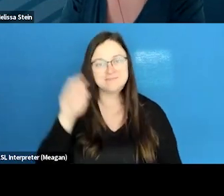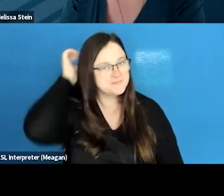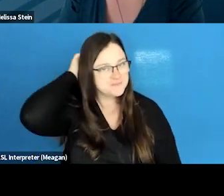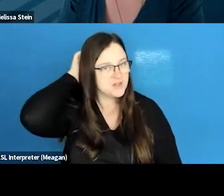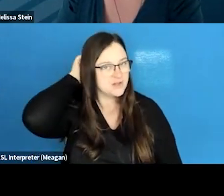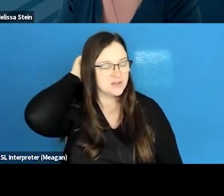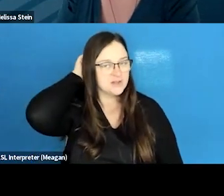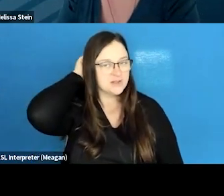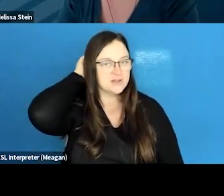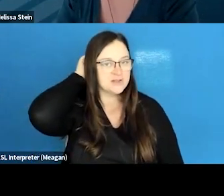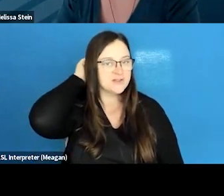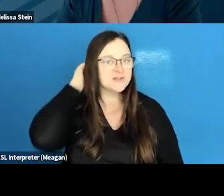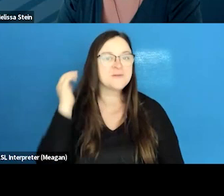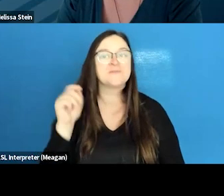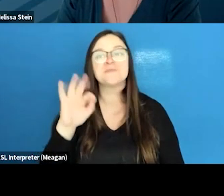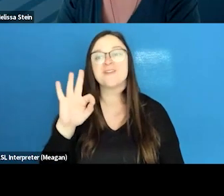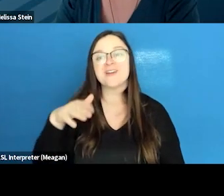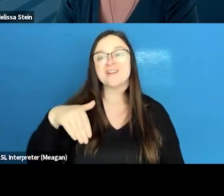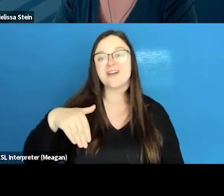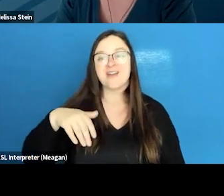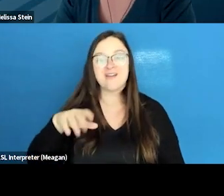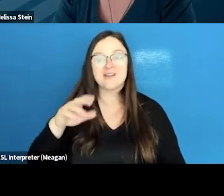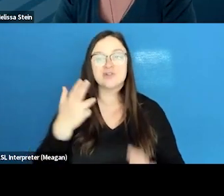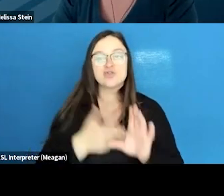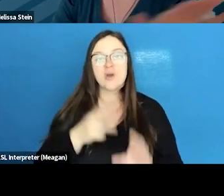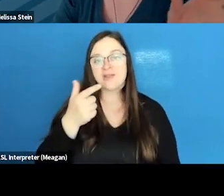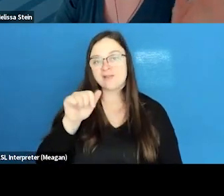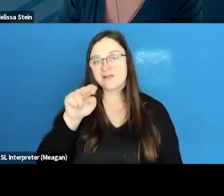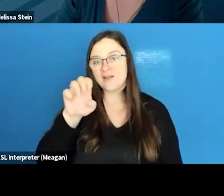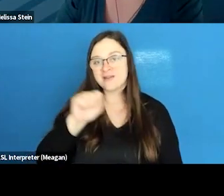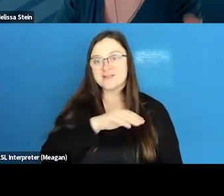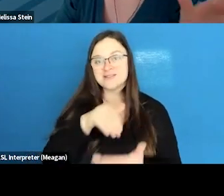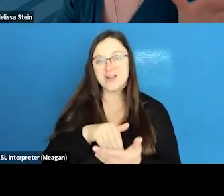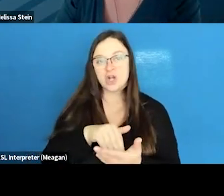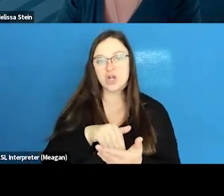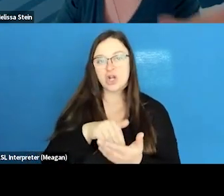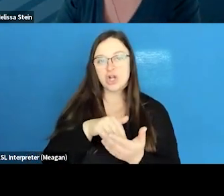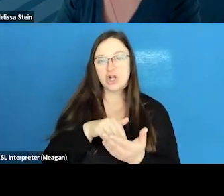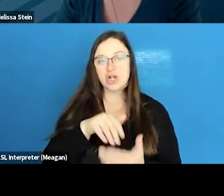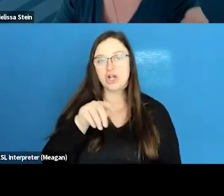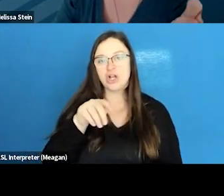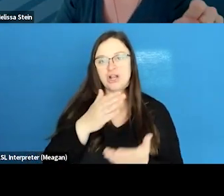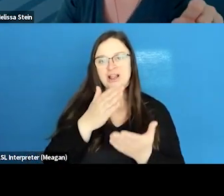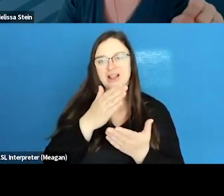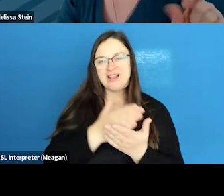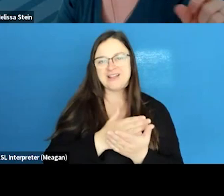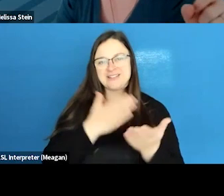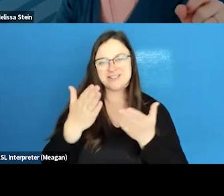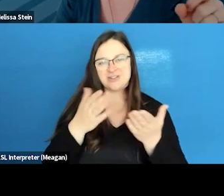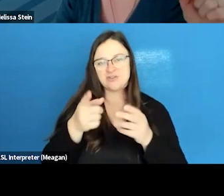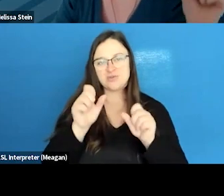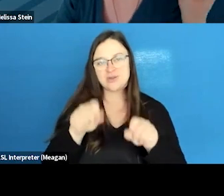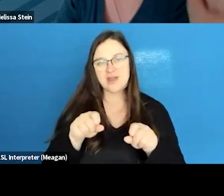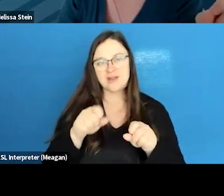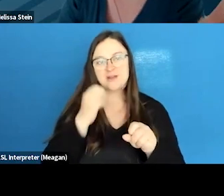And if you haven't joined the Games Center's listserv, here is a shortened URL, or you can also